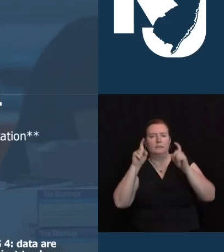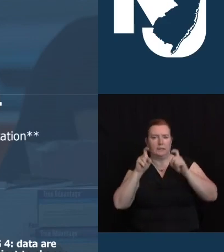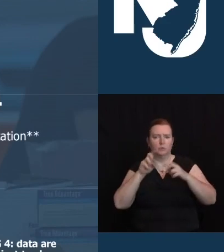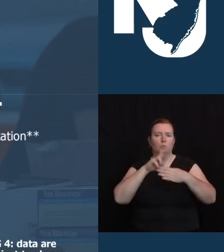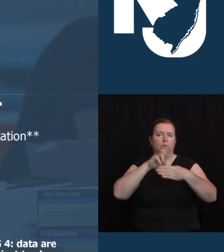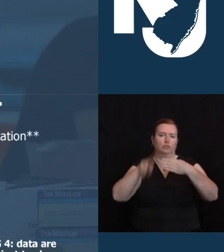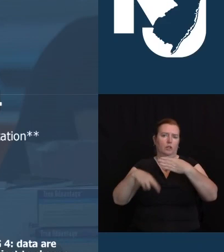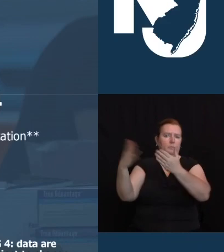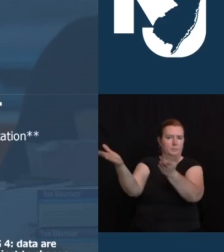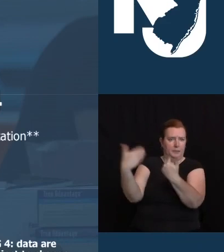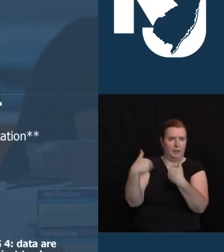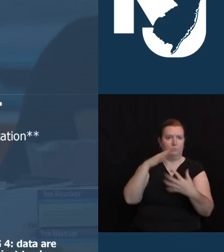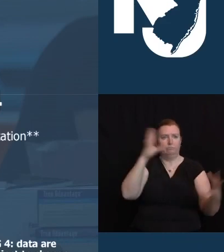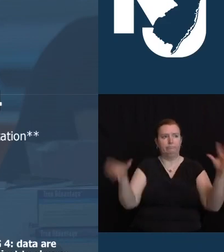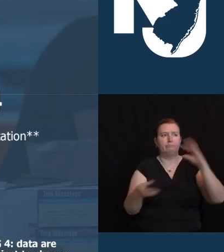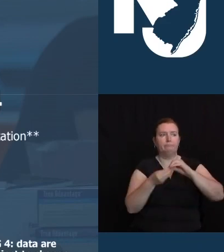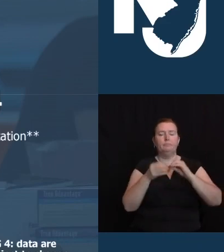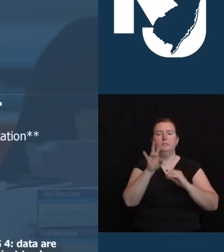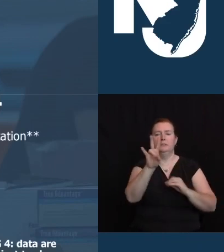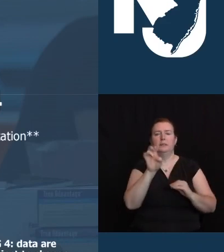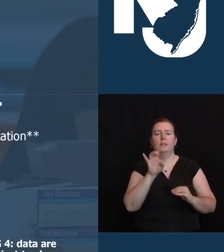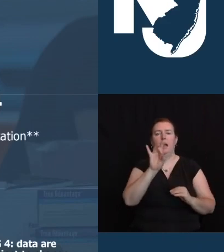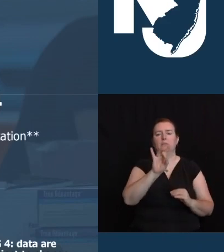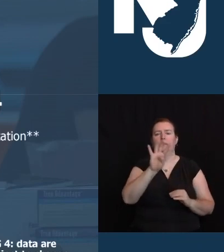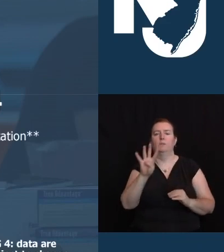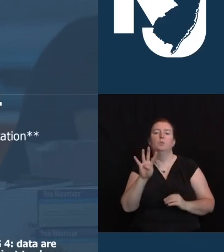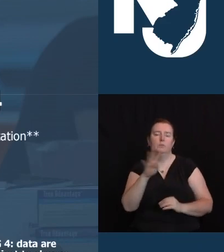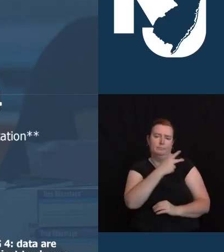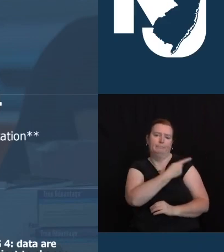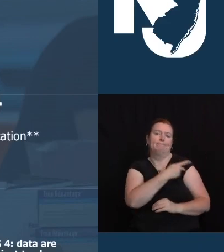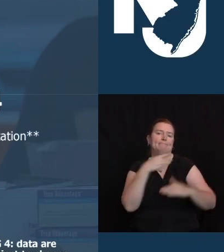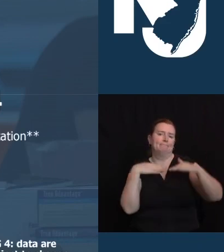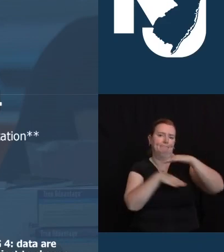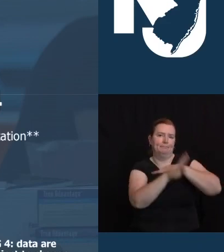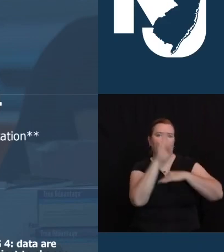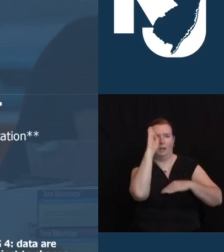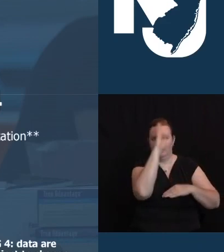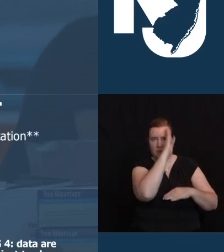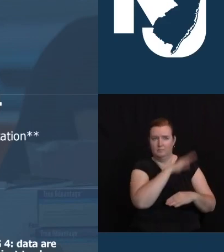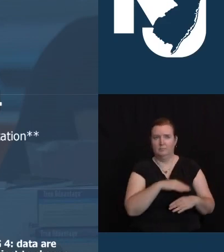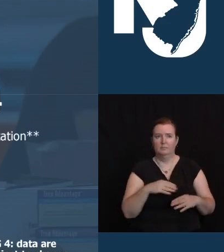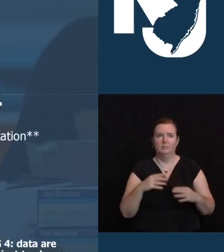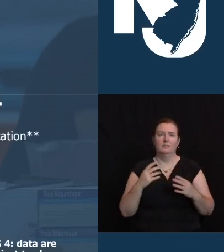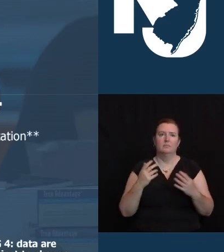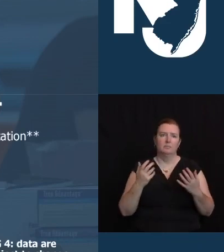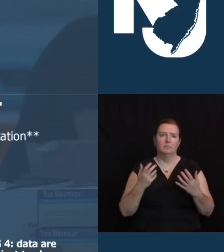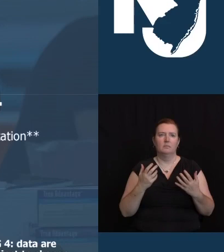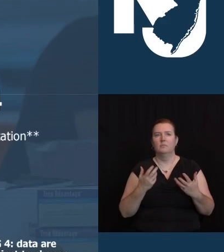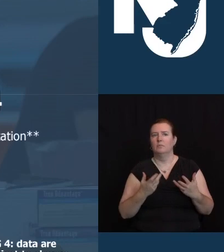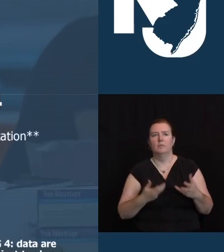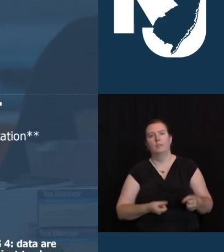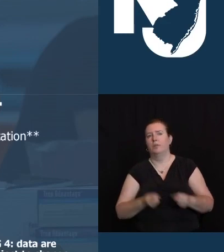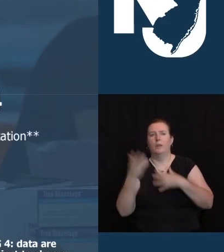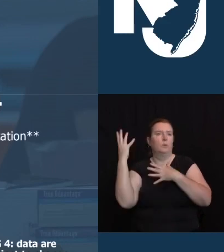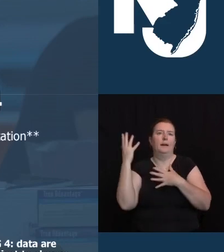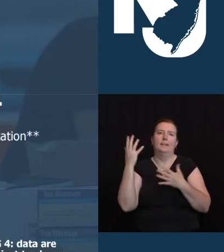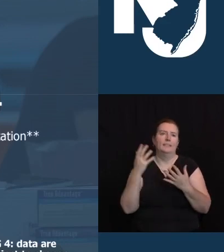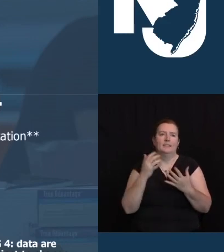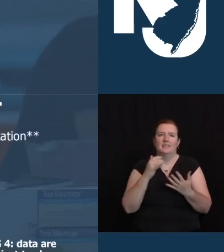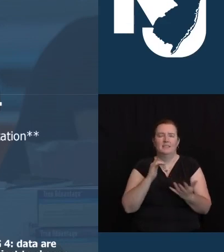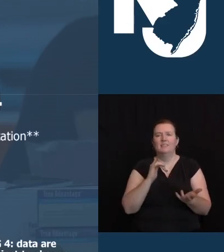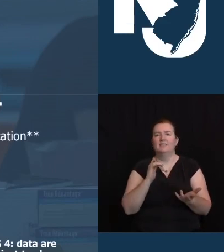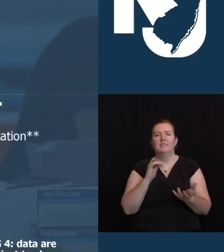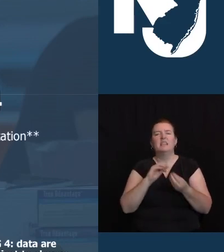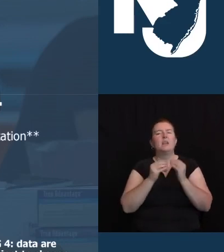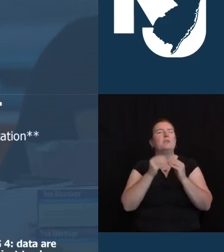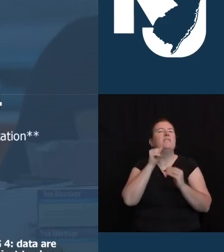of 784 patients. I think you could take the number from yesterday and throw it out the window, because that was largely due to a lot of